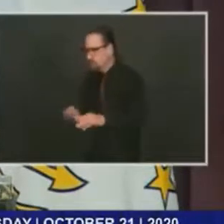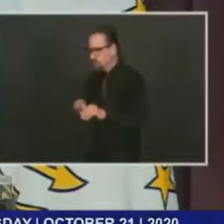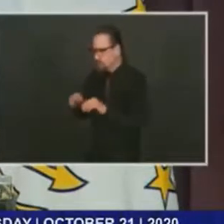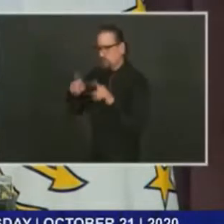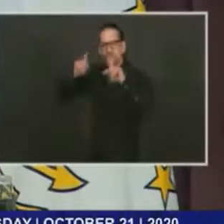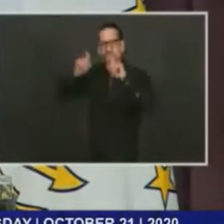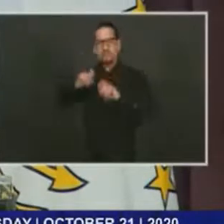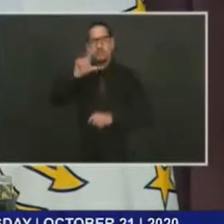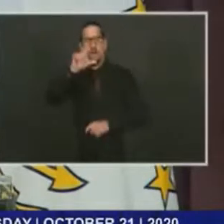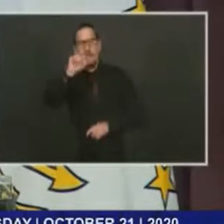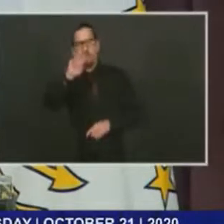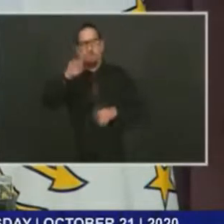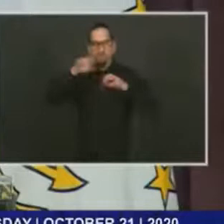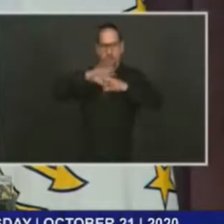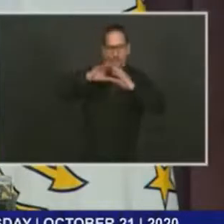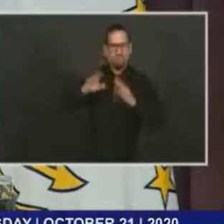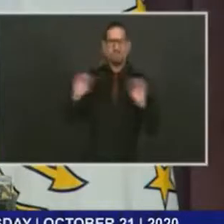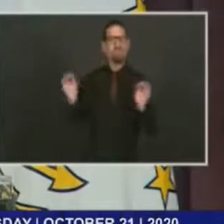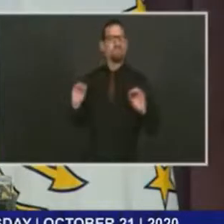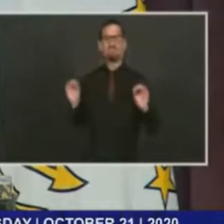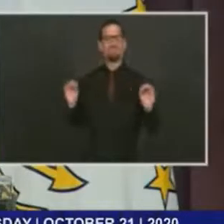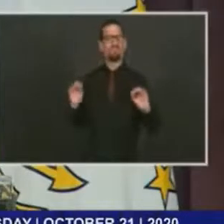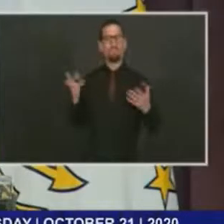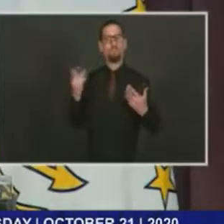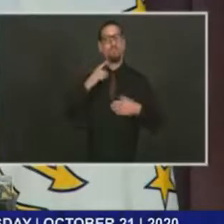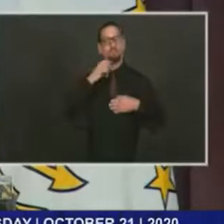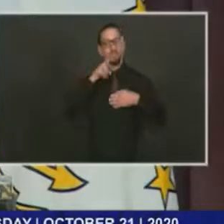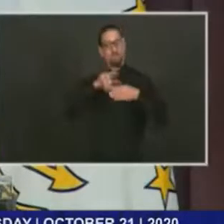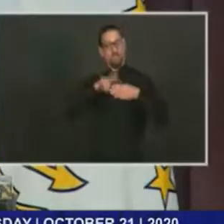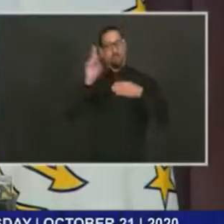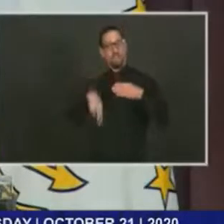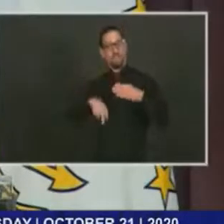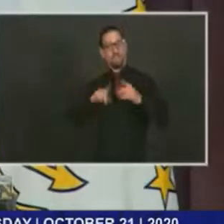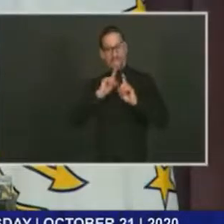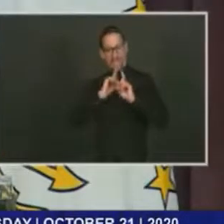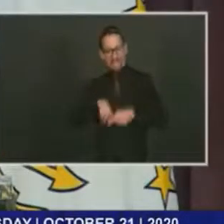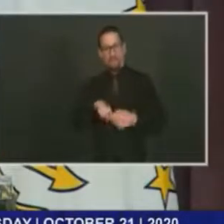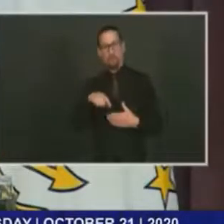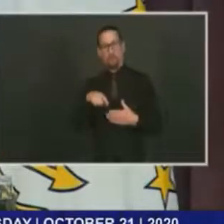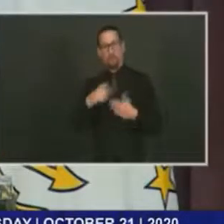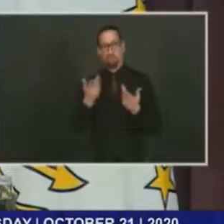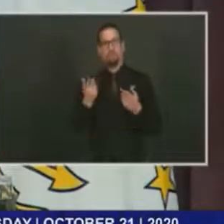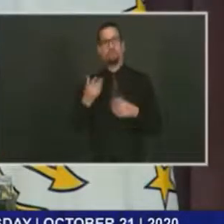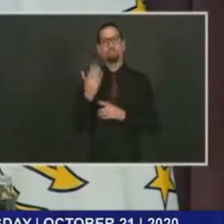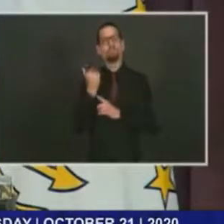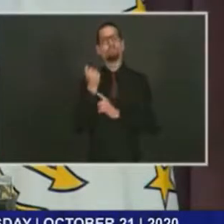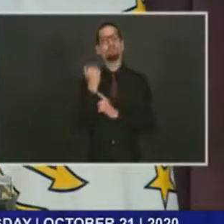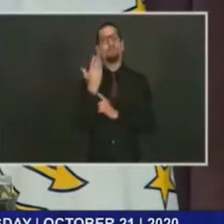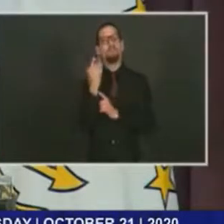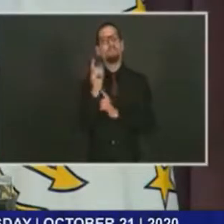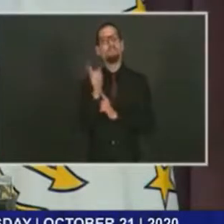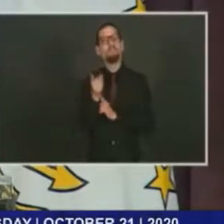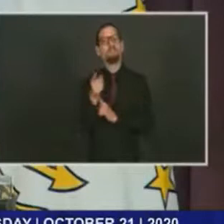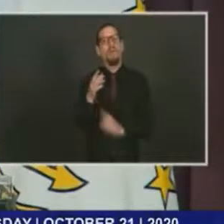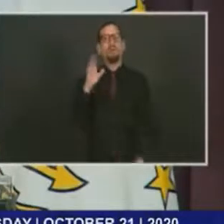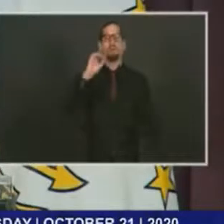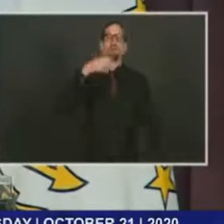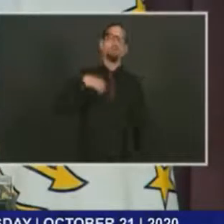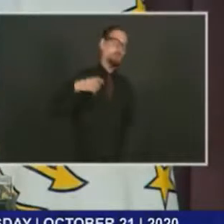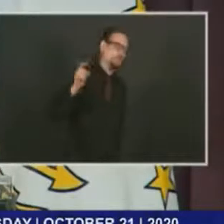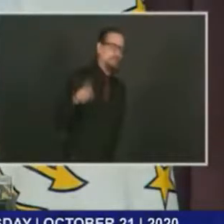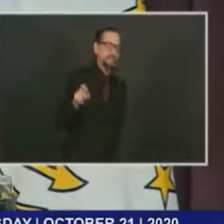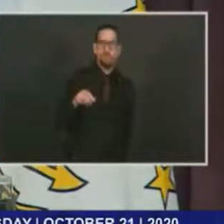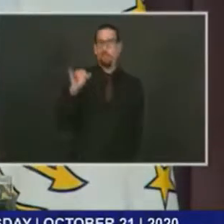minutes. And frankly, it couldn't have come at a better time. Last week I was asked how we're going to be using